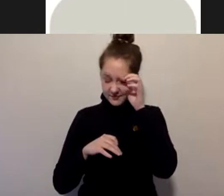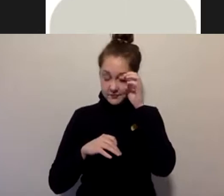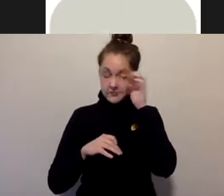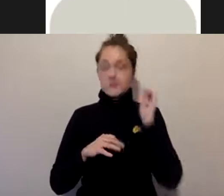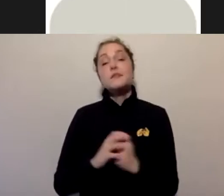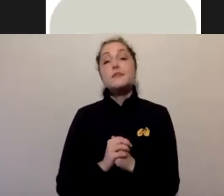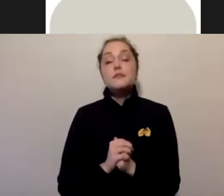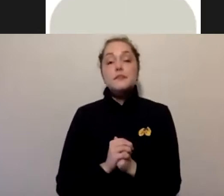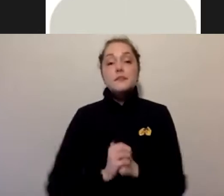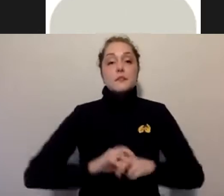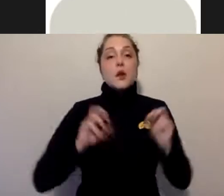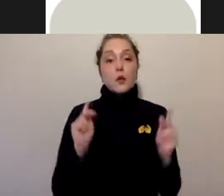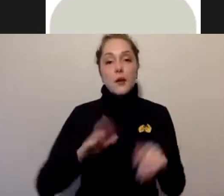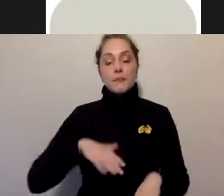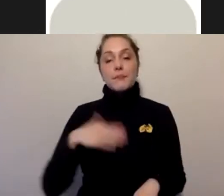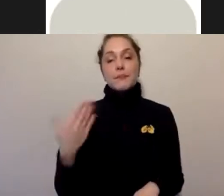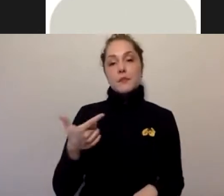right. And Gabriel?